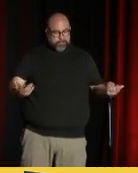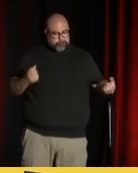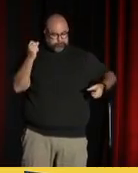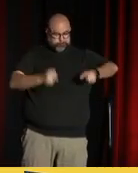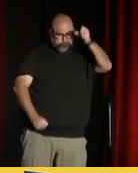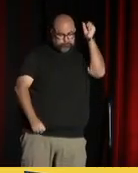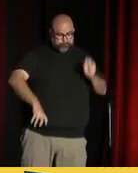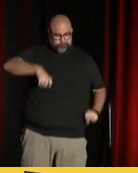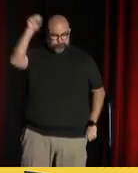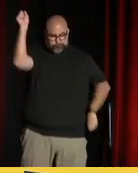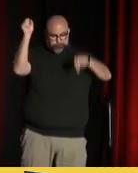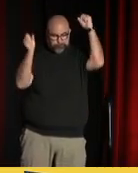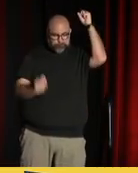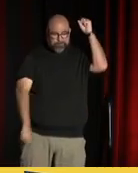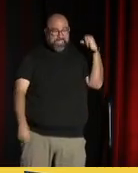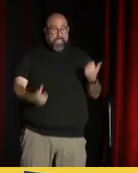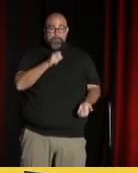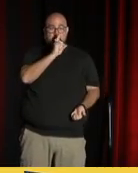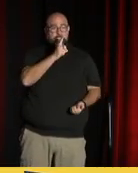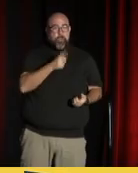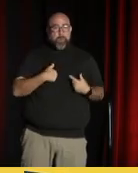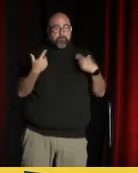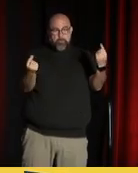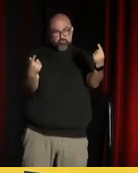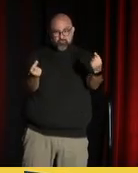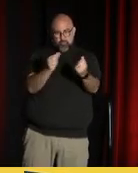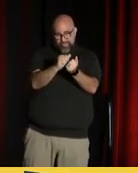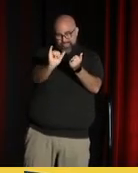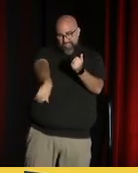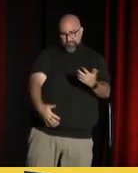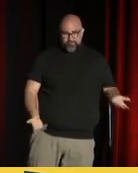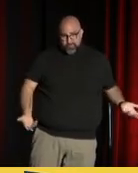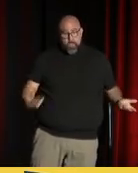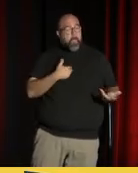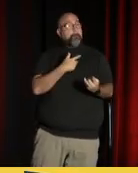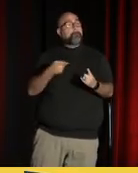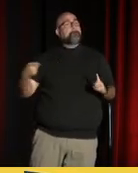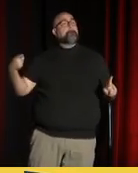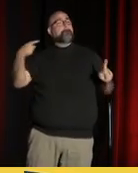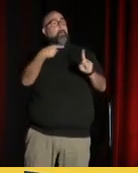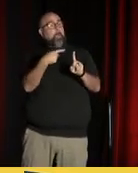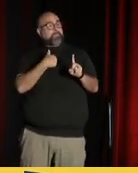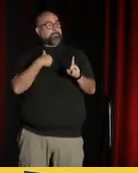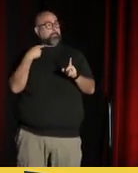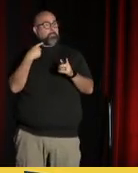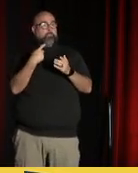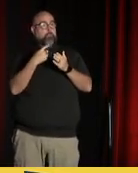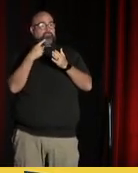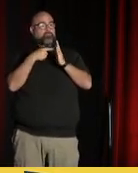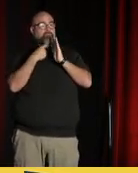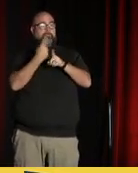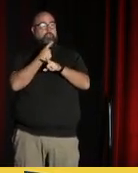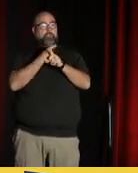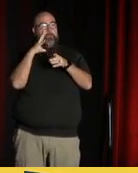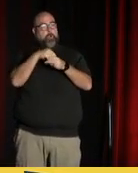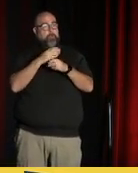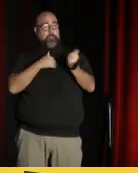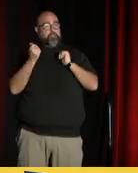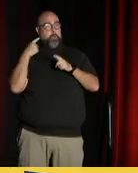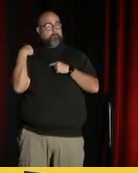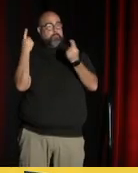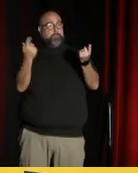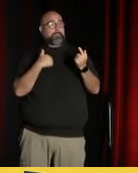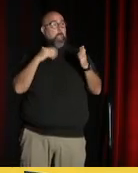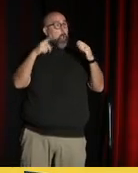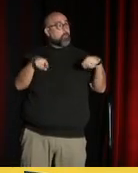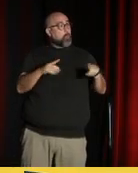not exactly sure what I'm supposed to do with this. All I know is it's been a regular part of my show ever since, and I